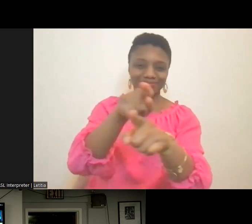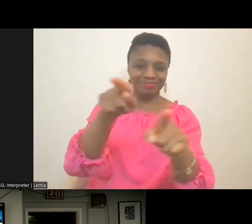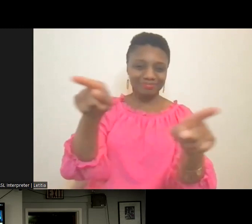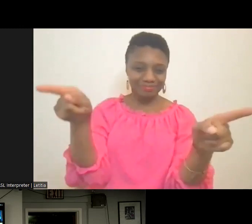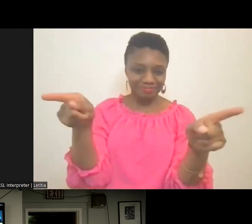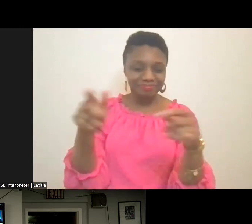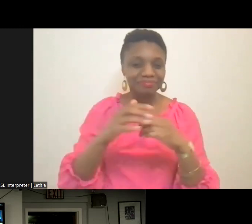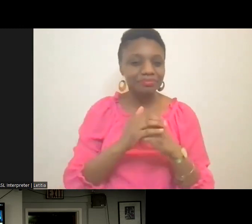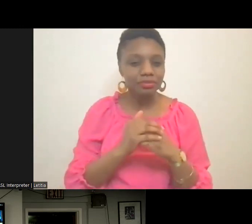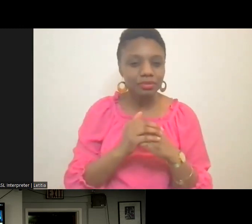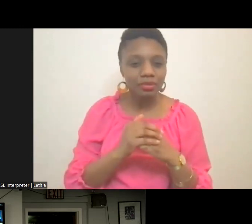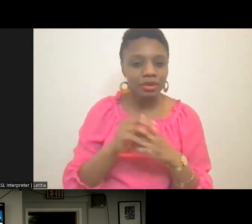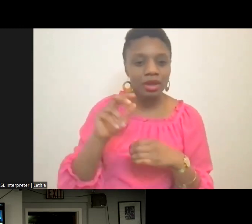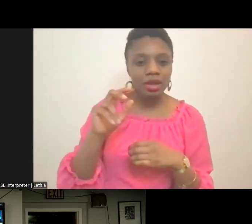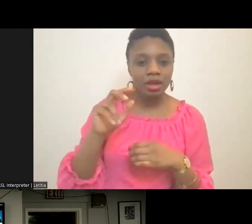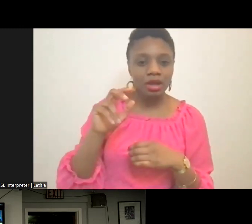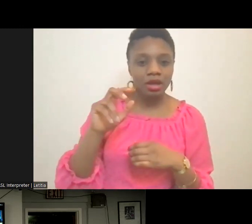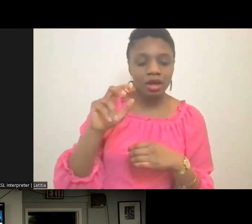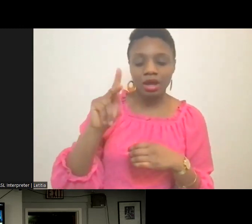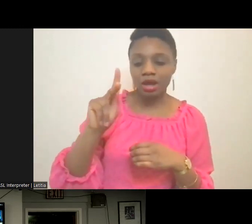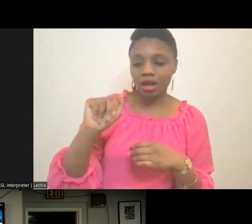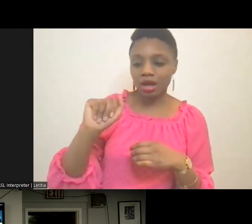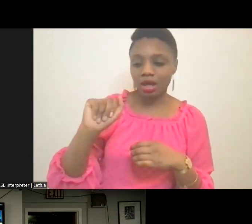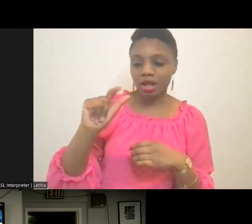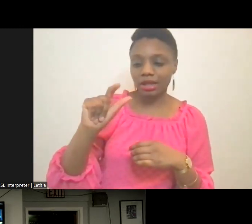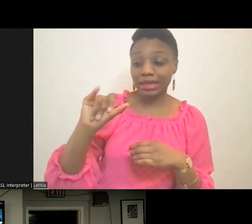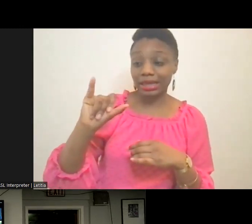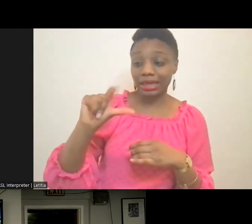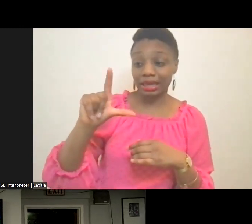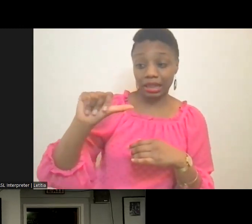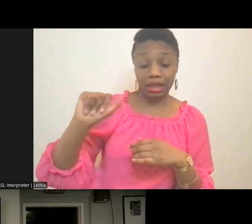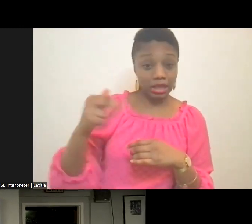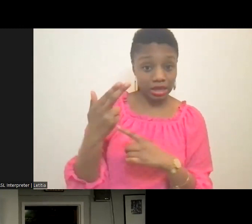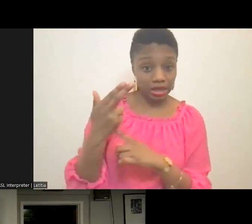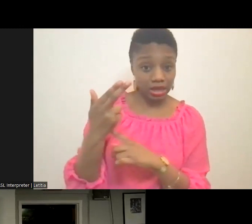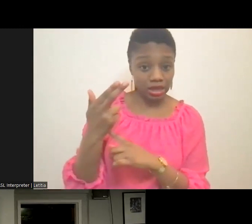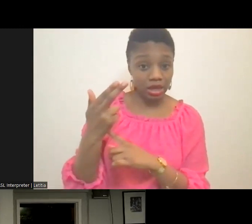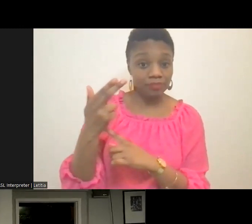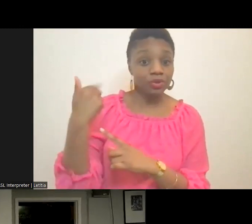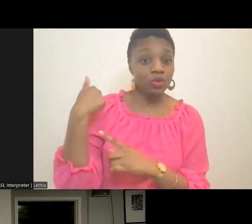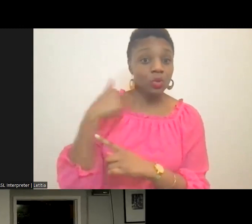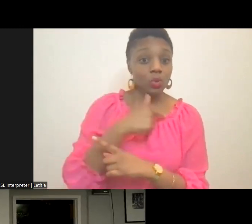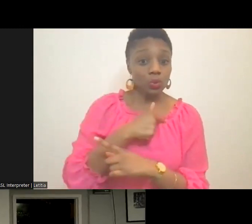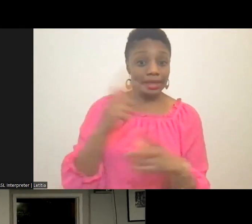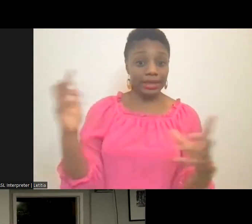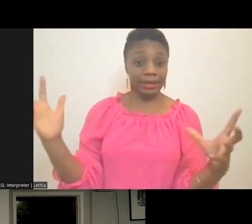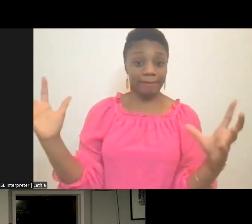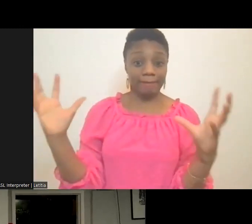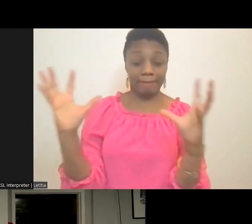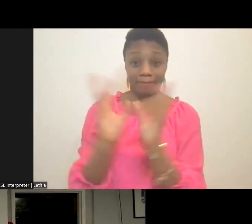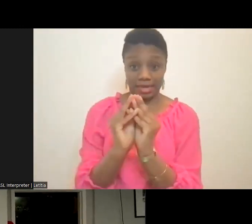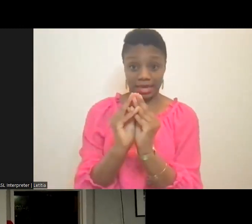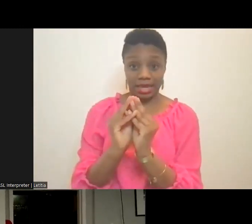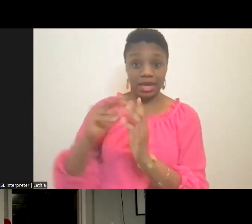this is Kalila. I'm curious. So we're meeting every 2 months. So that's a